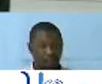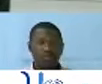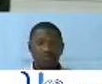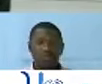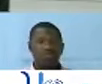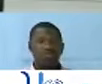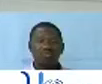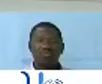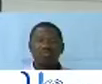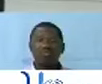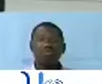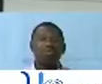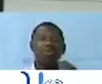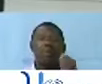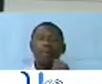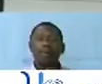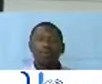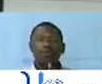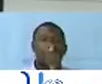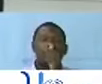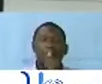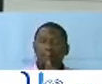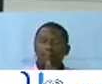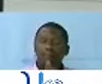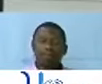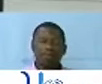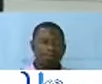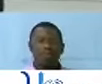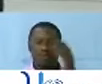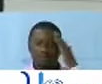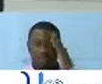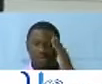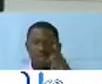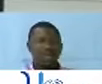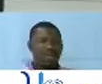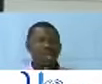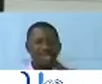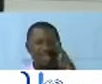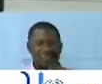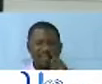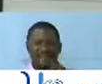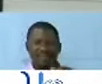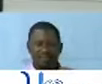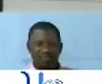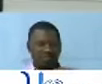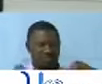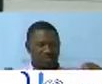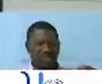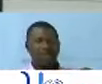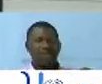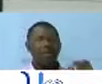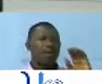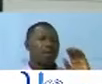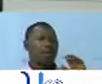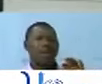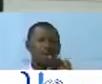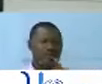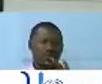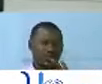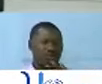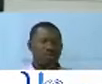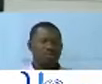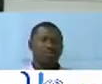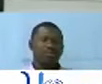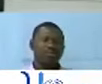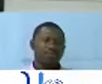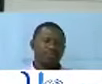divide us. So, I mean. And we, not all of us were on the same page, by the way. Jamono bobu nak dañ don